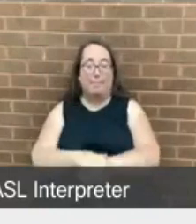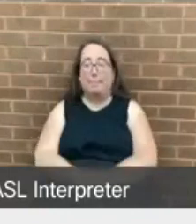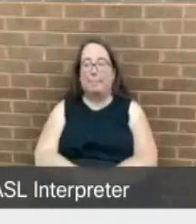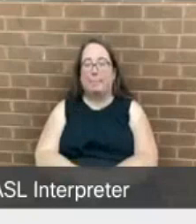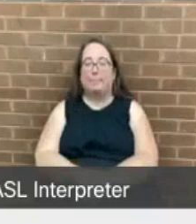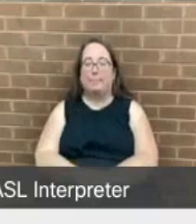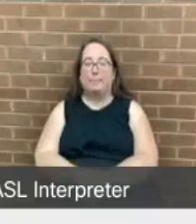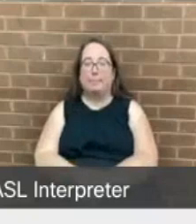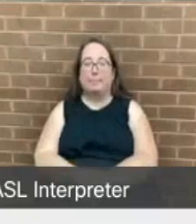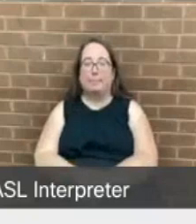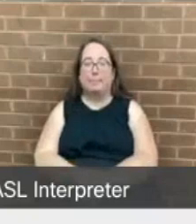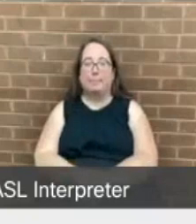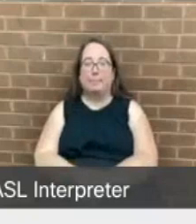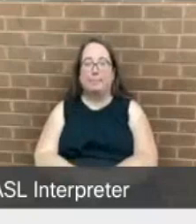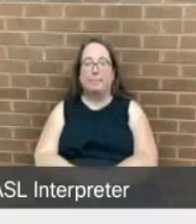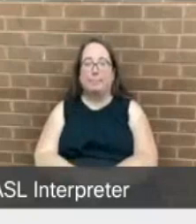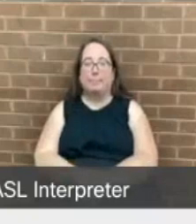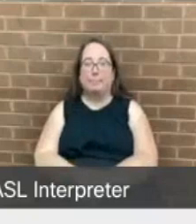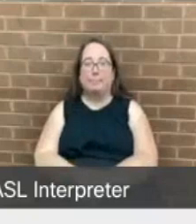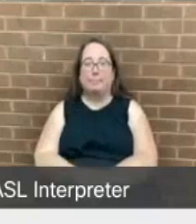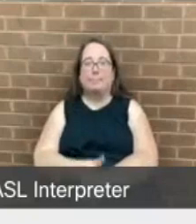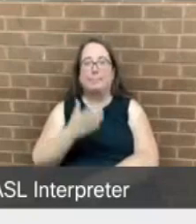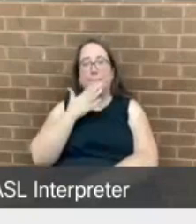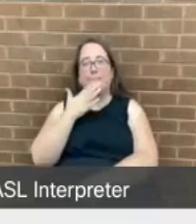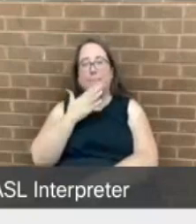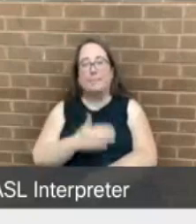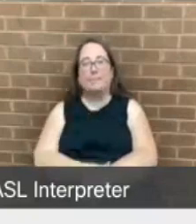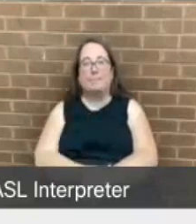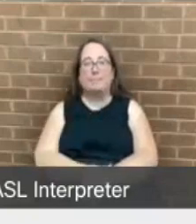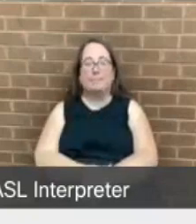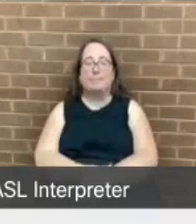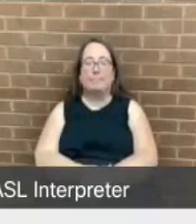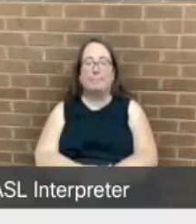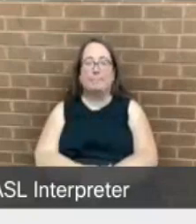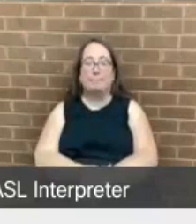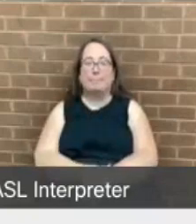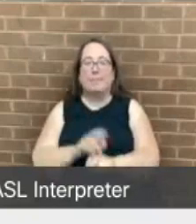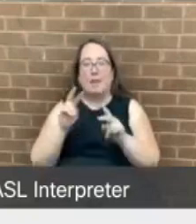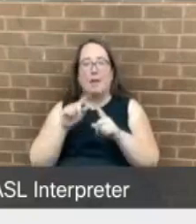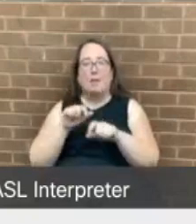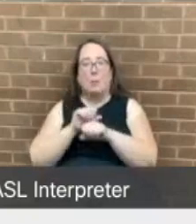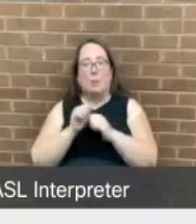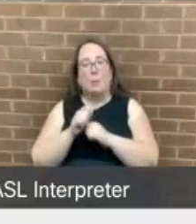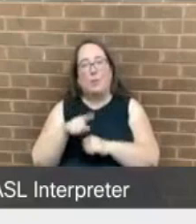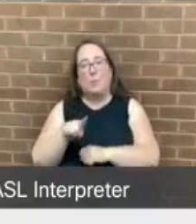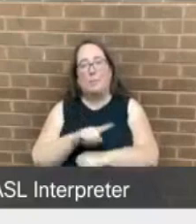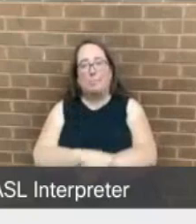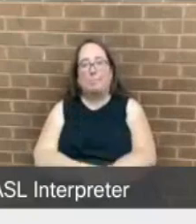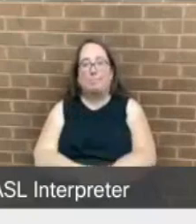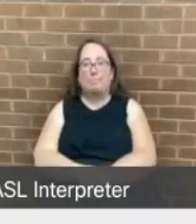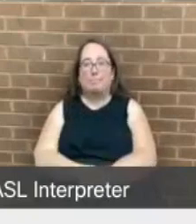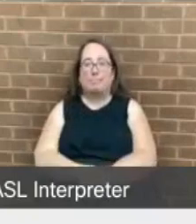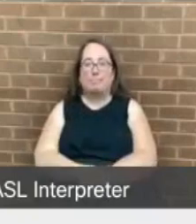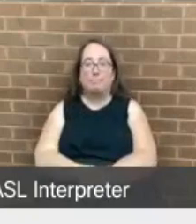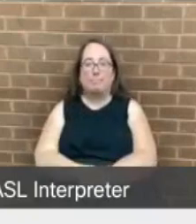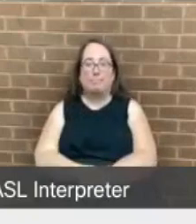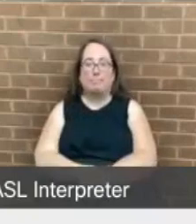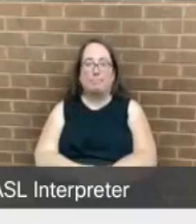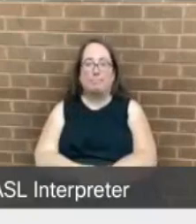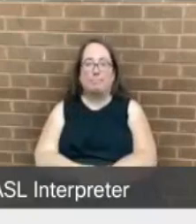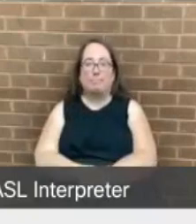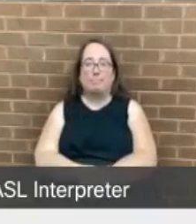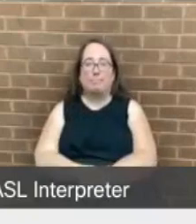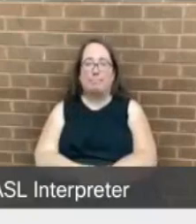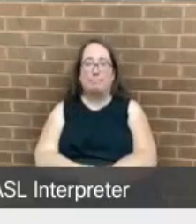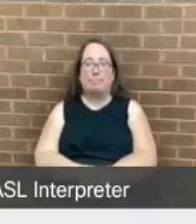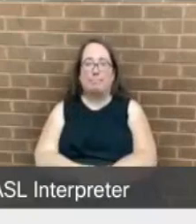So I thank you very much. And I look forward to working with y'all. Thank you.